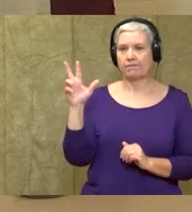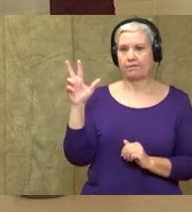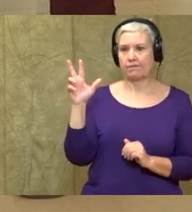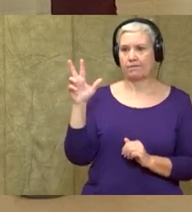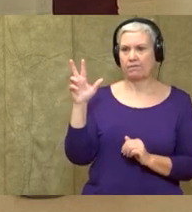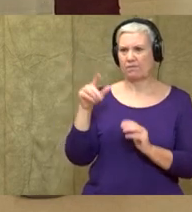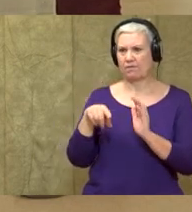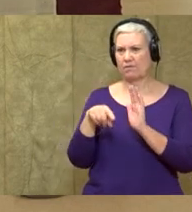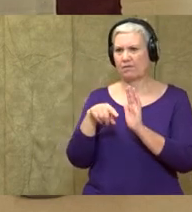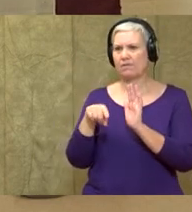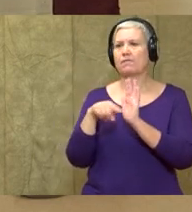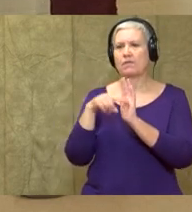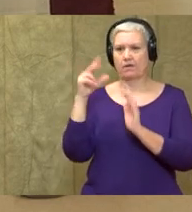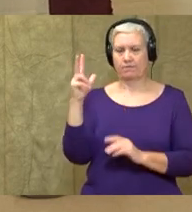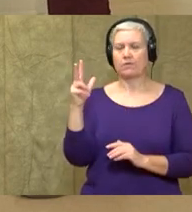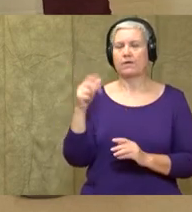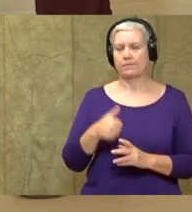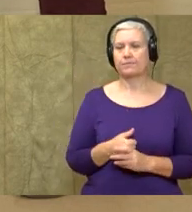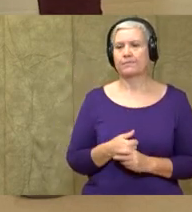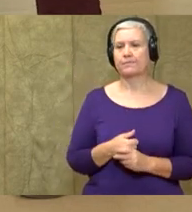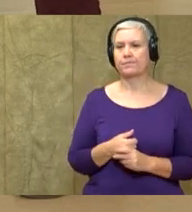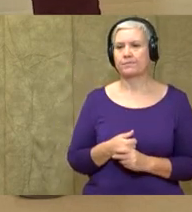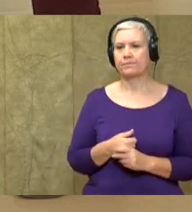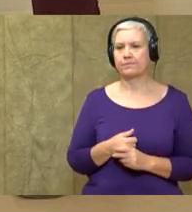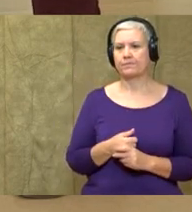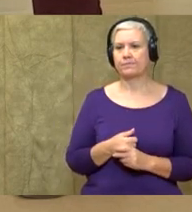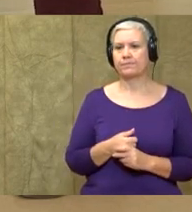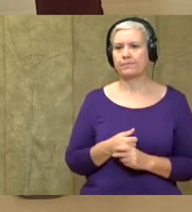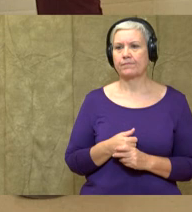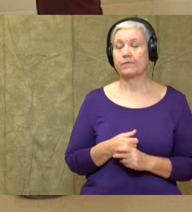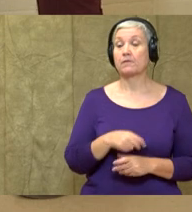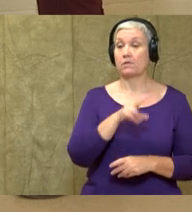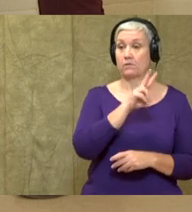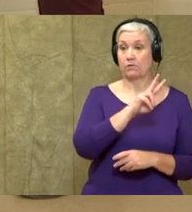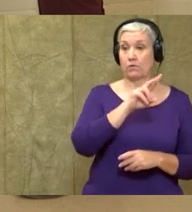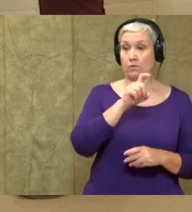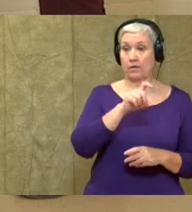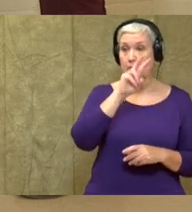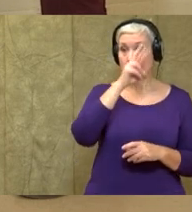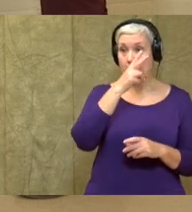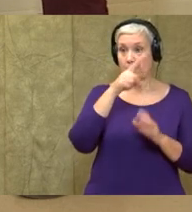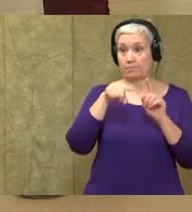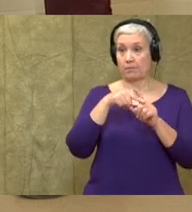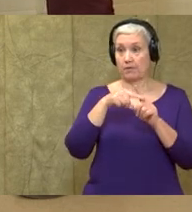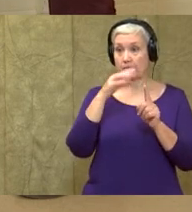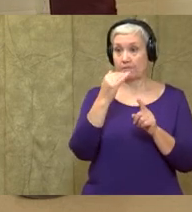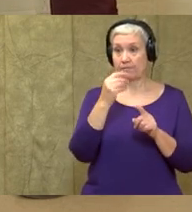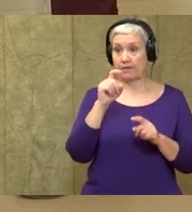is equal to negative 3. Here, if I had 2x squared plus 15x